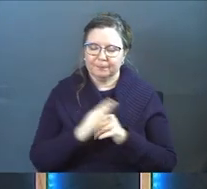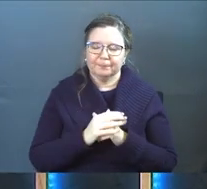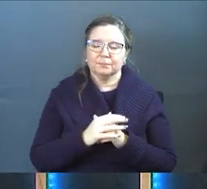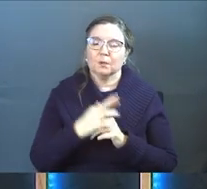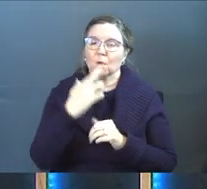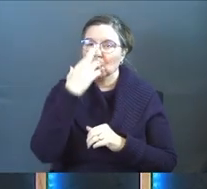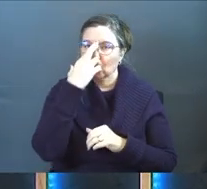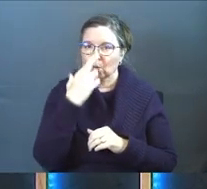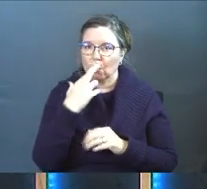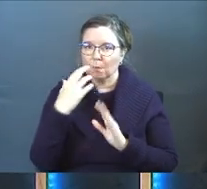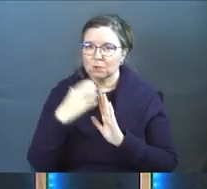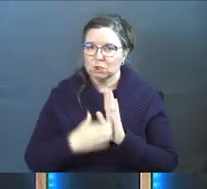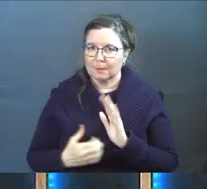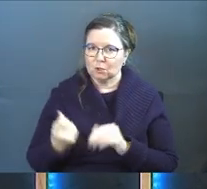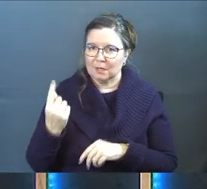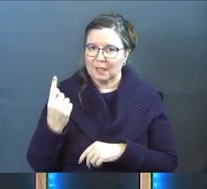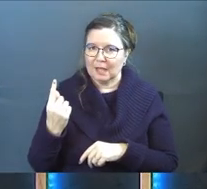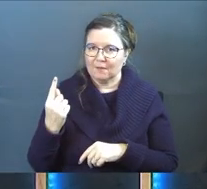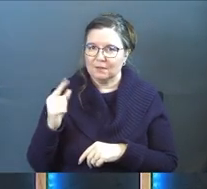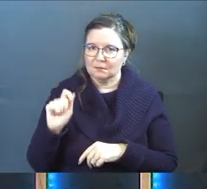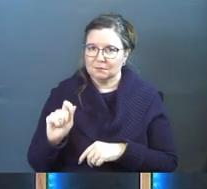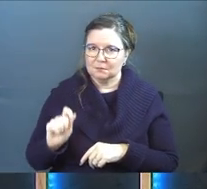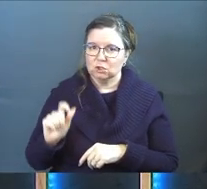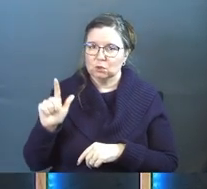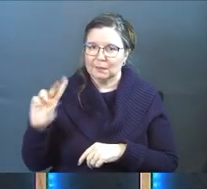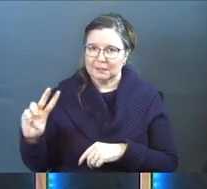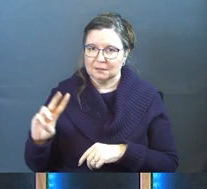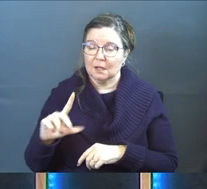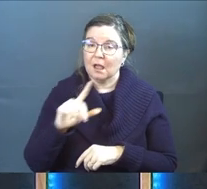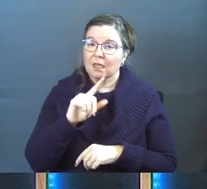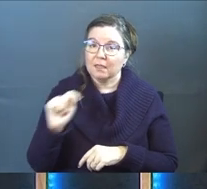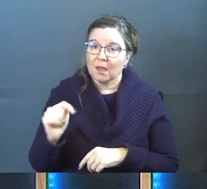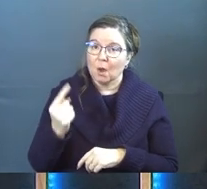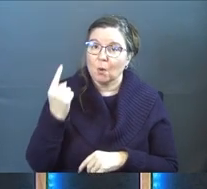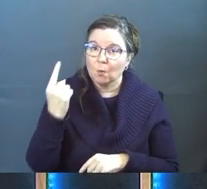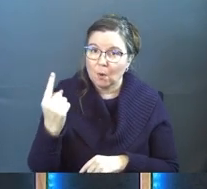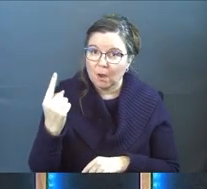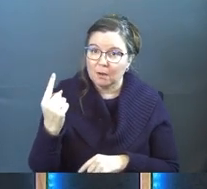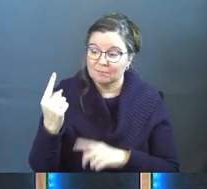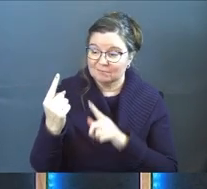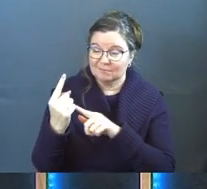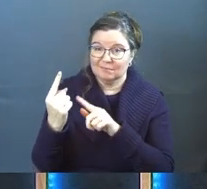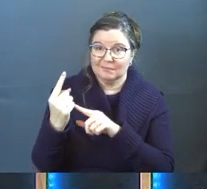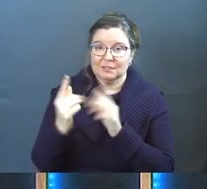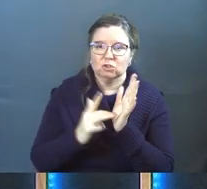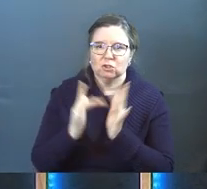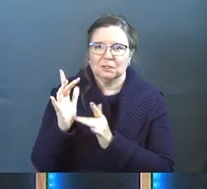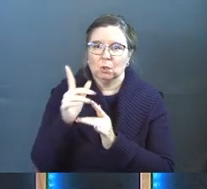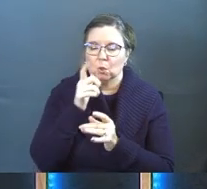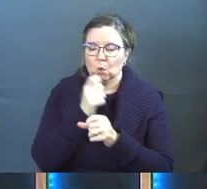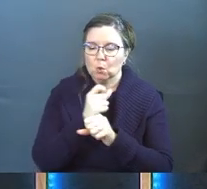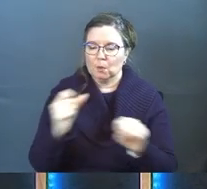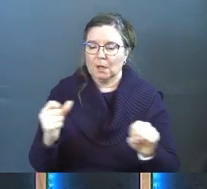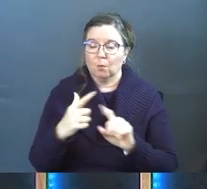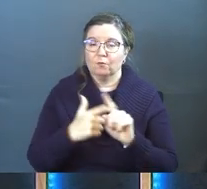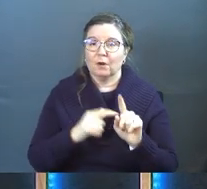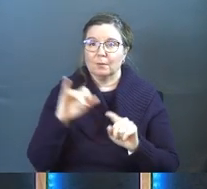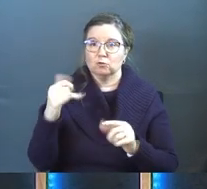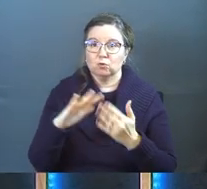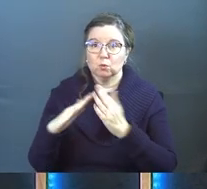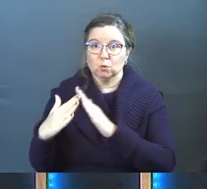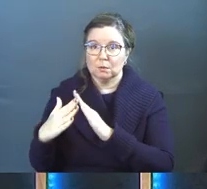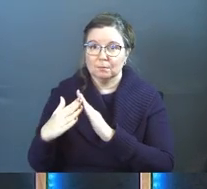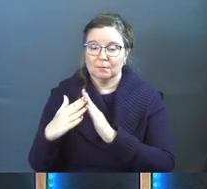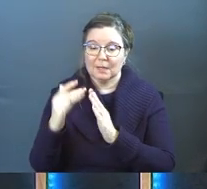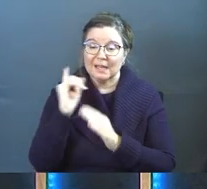is Romans chapter 11, verse 26. It says, the one, and the one there is Jesus, who rescues will come from Jerusalem,